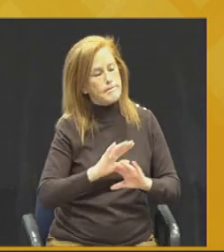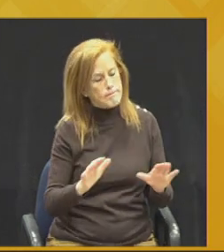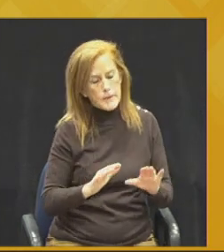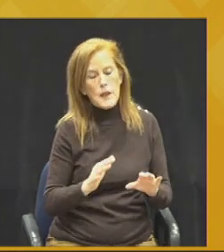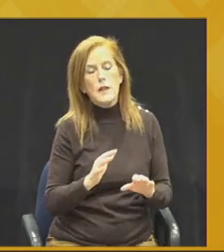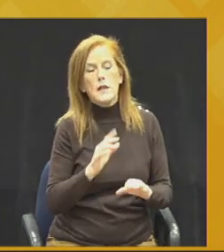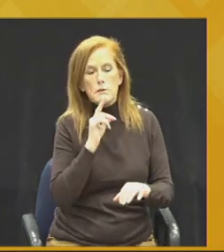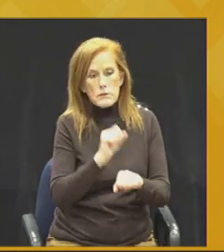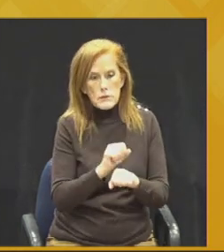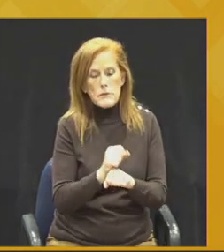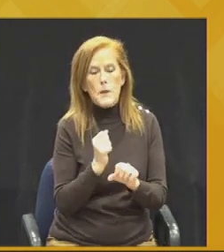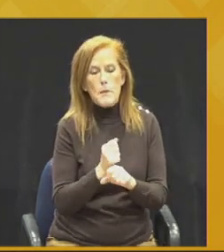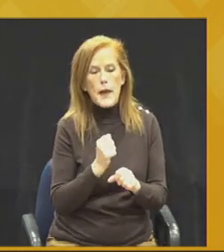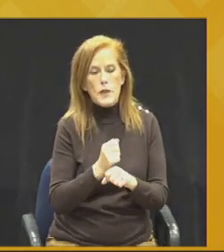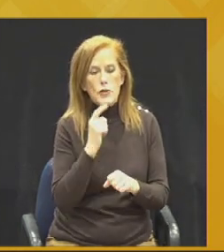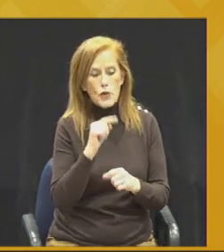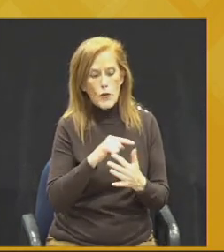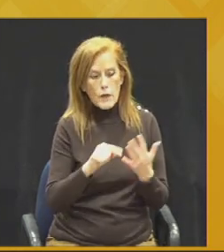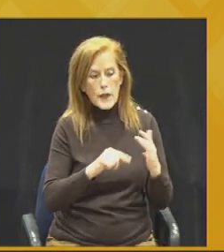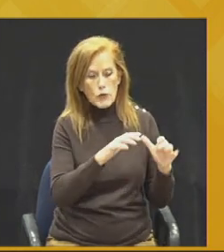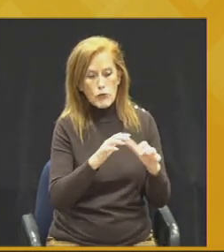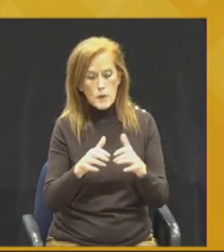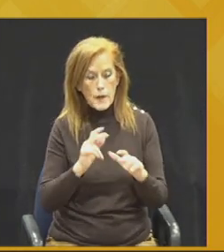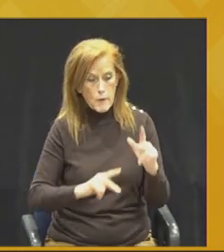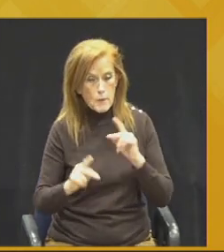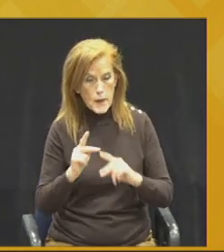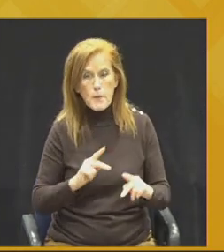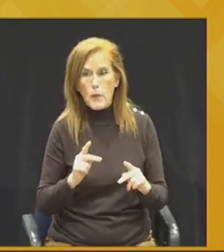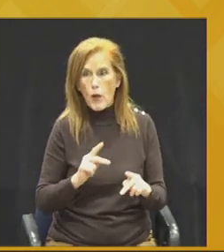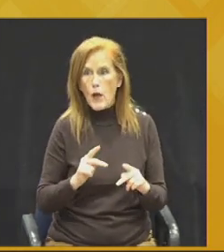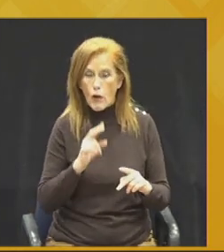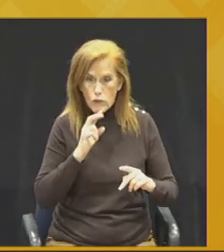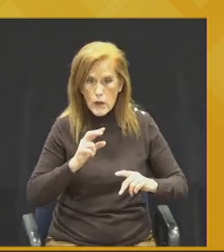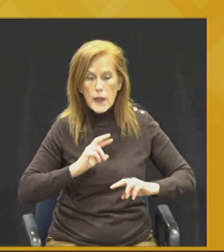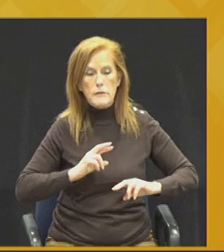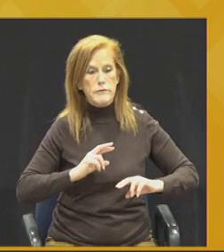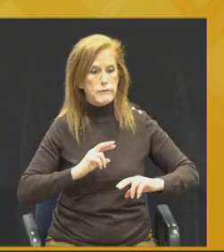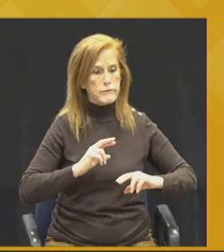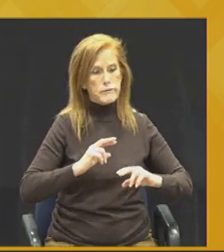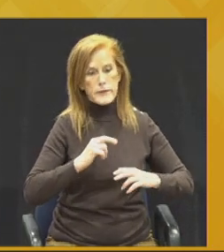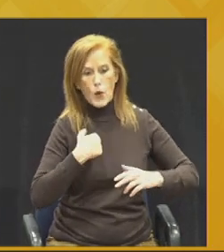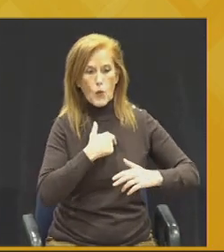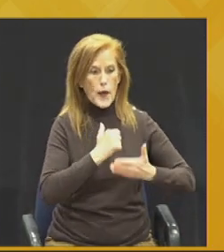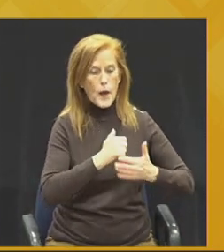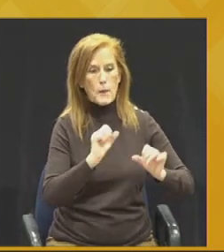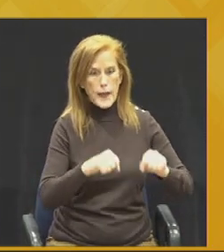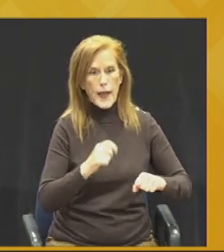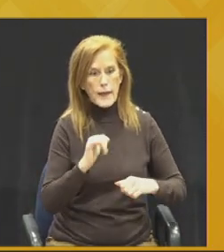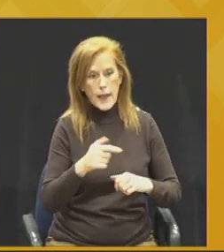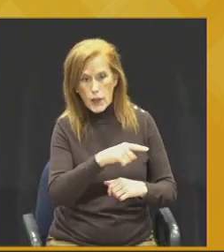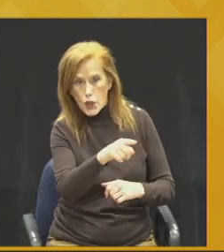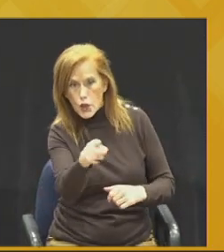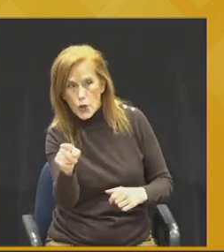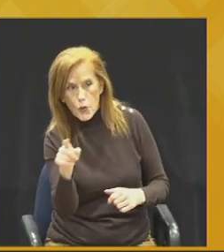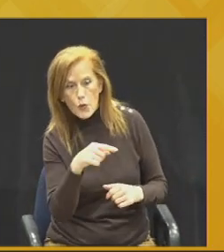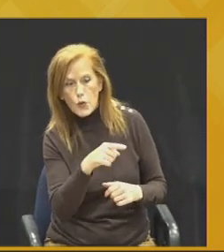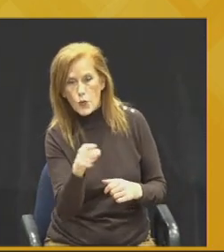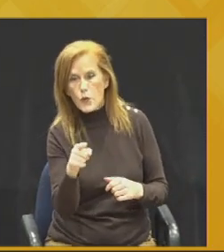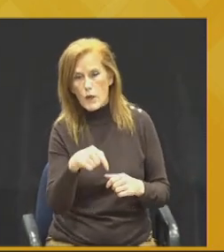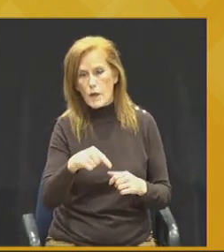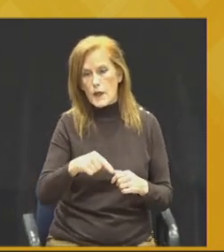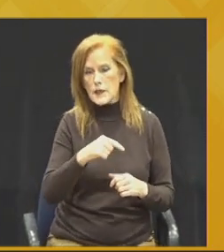care of and are getting reached. And that's why we're reaching out to people like you. You're going to have the connections that we